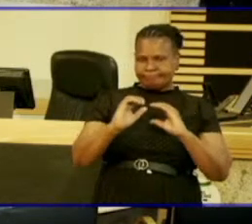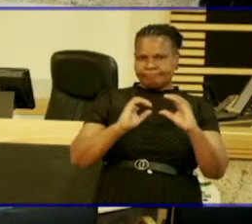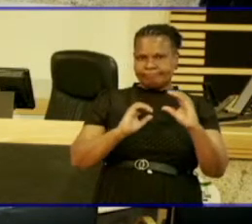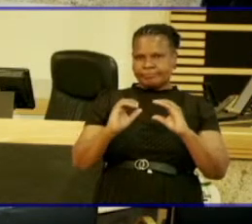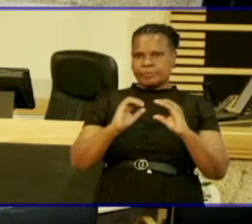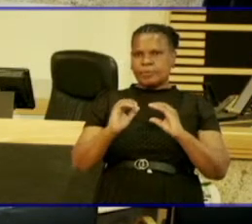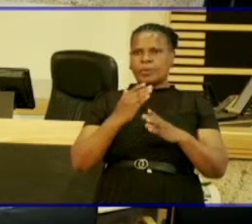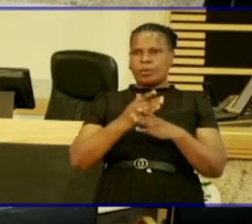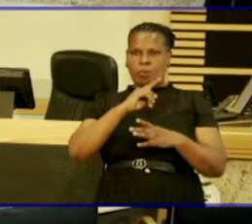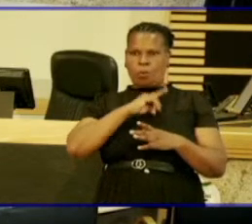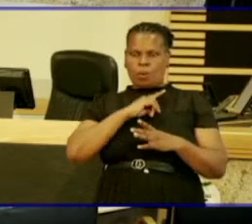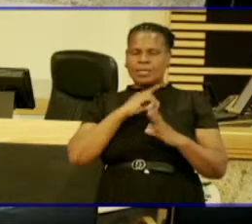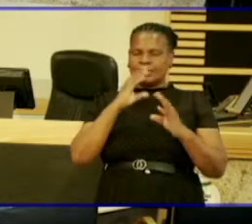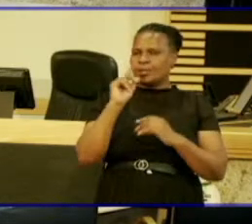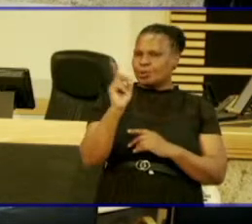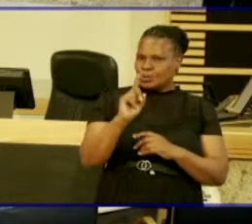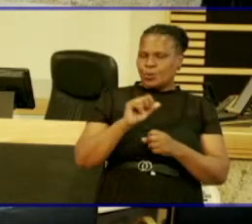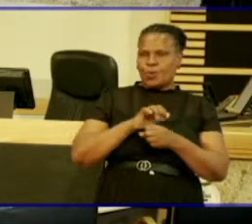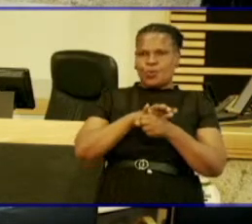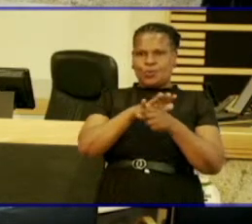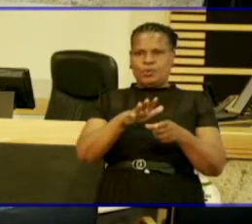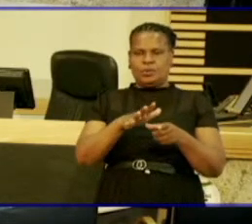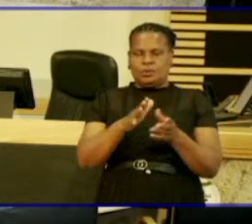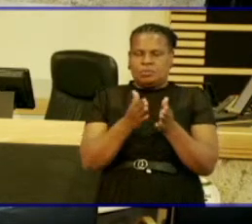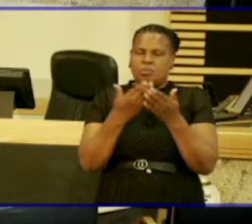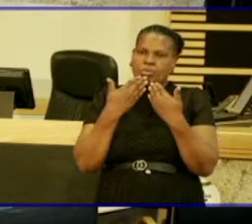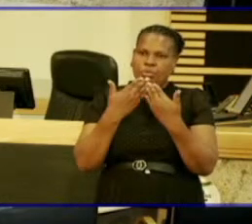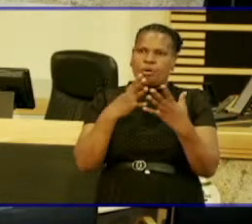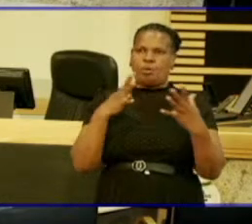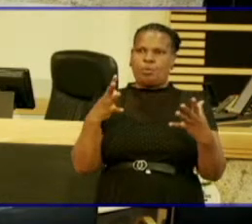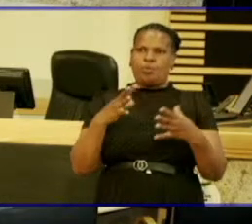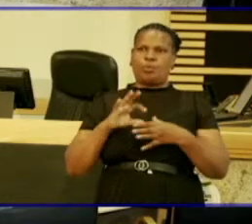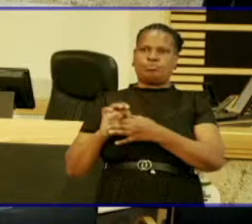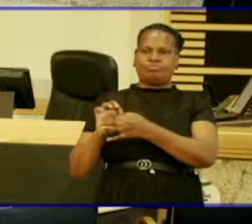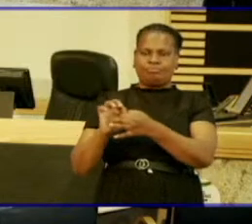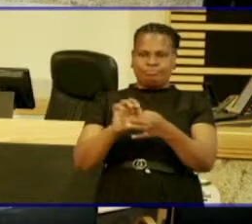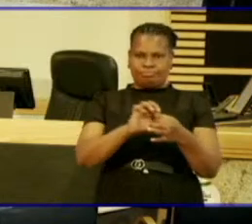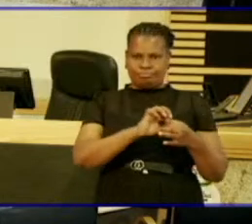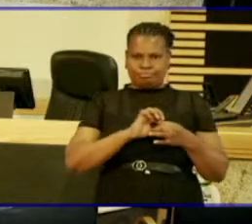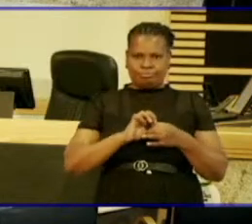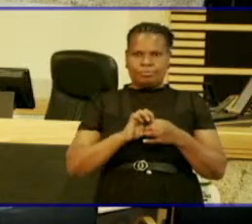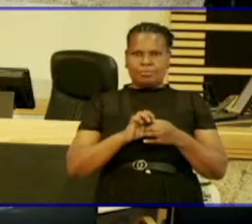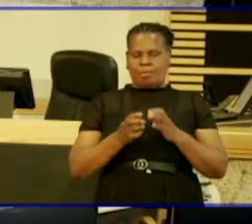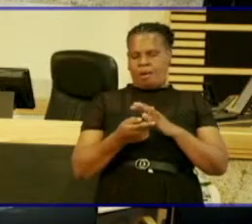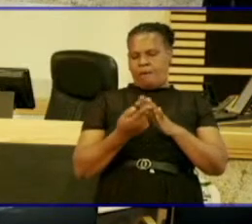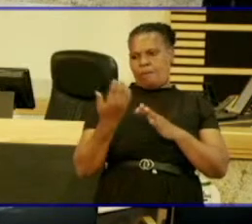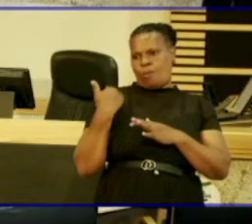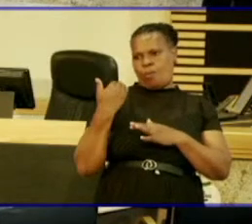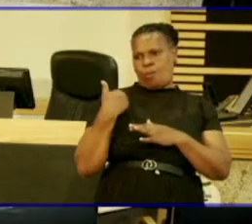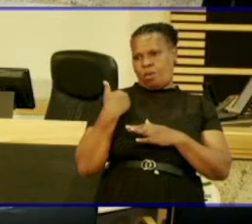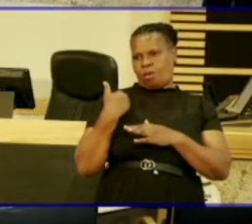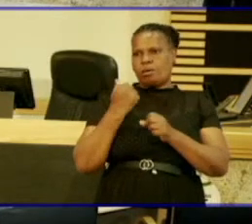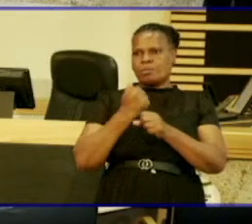on COVID-19. Siyabulela kakhulu ngensebenziswano ebesinayo kweza weekly briefings.